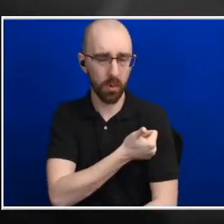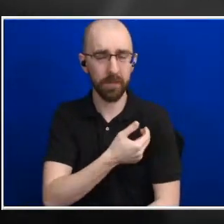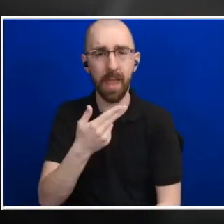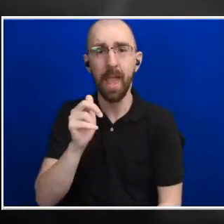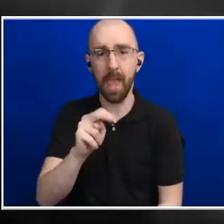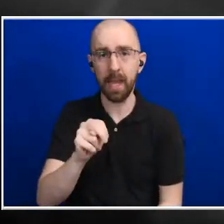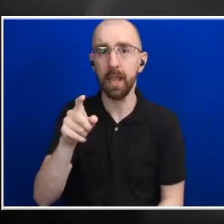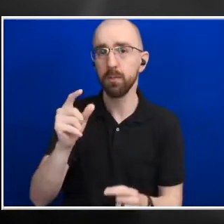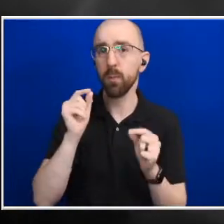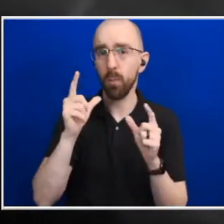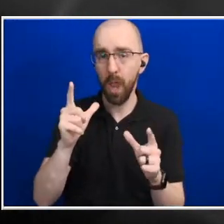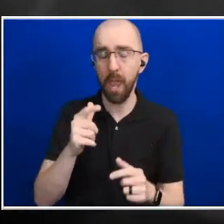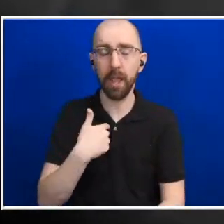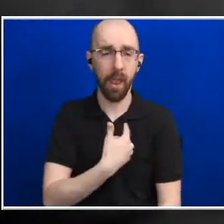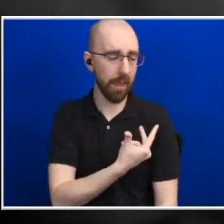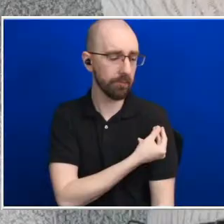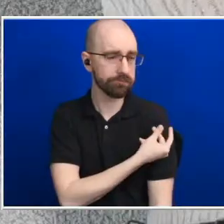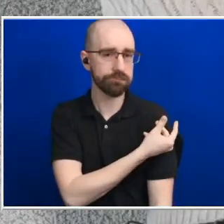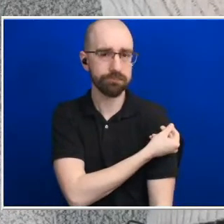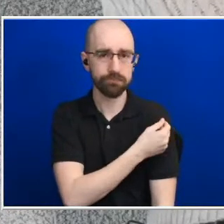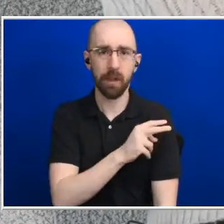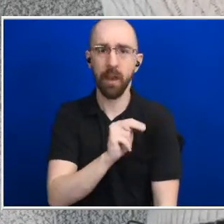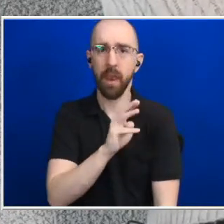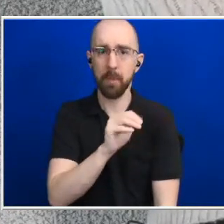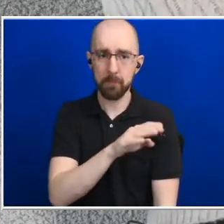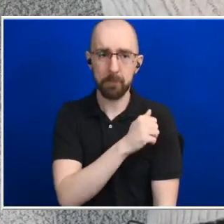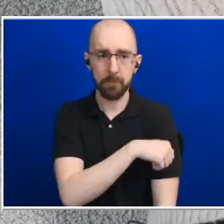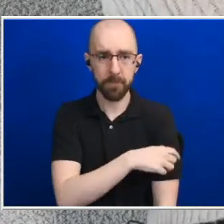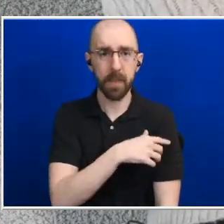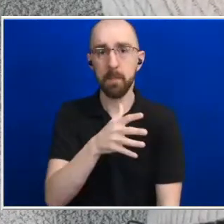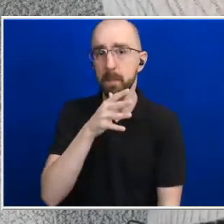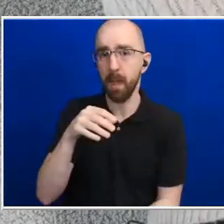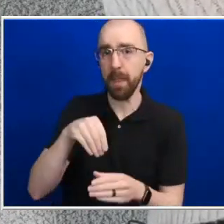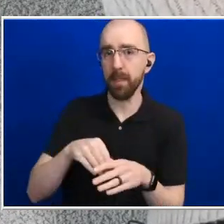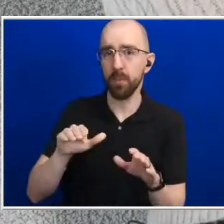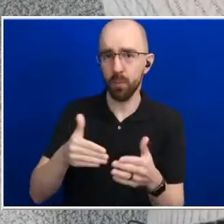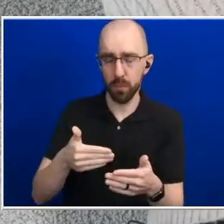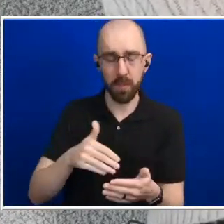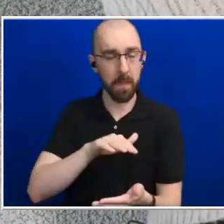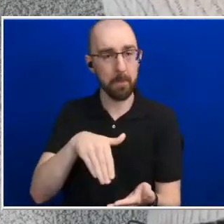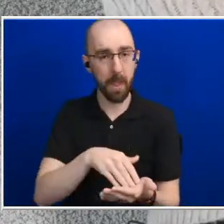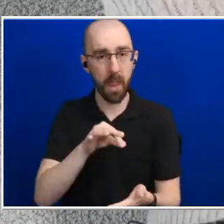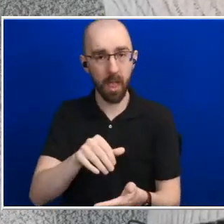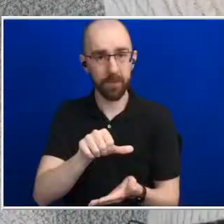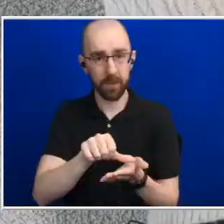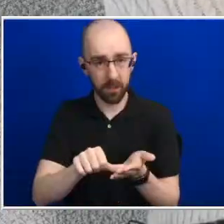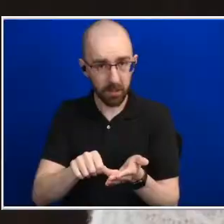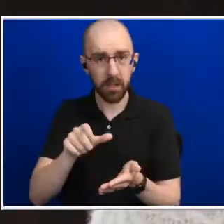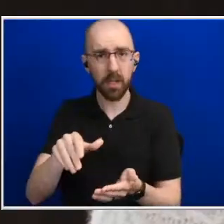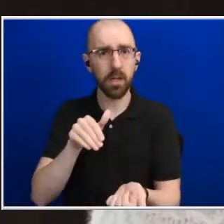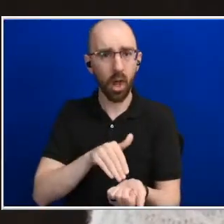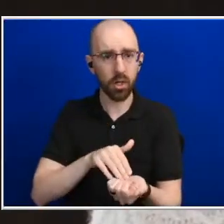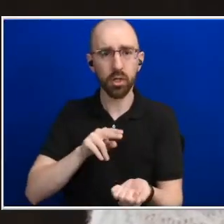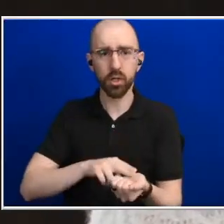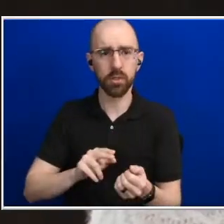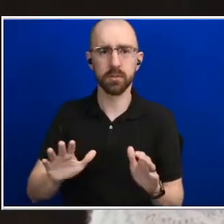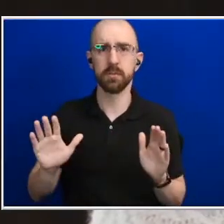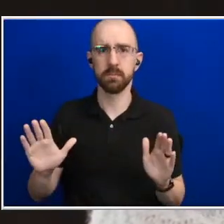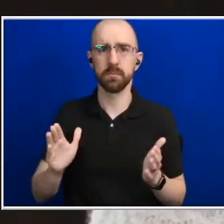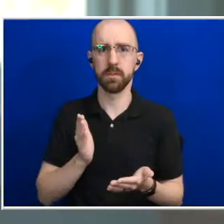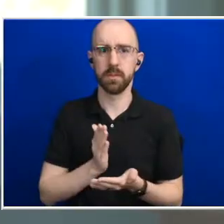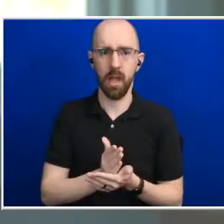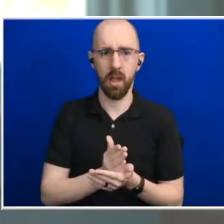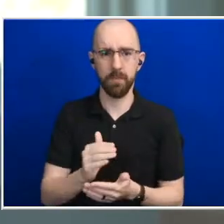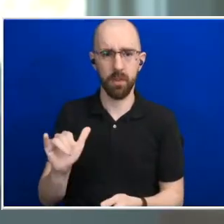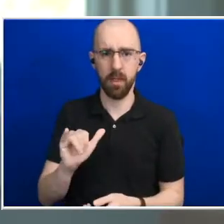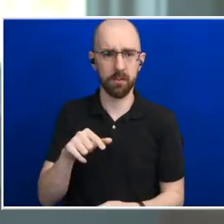local anesthetic. His mom was in the room. Mid-procedure, the doctor and the nurse just like stopped. And they're like, this is not a